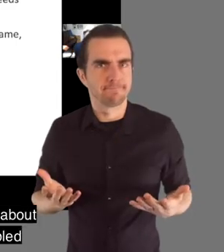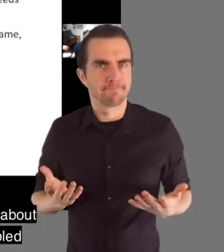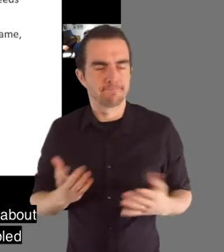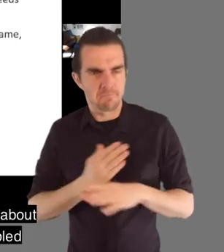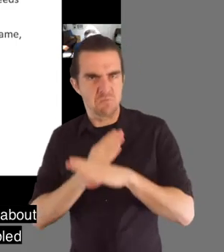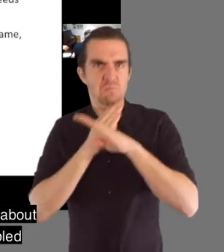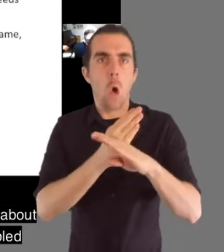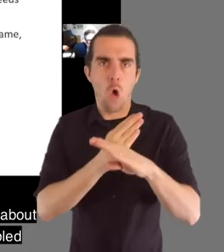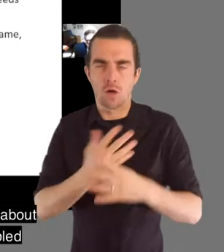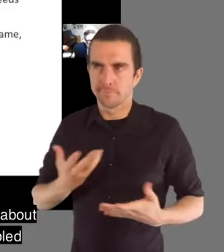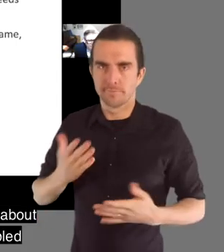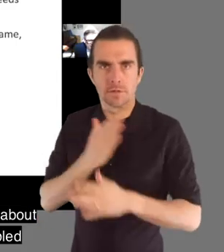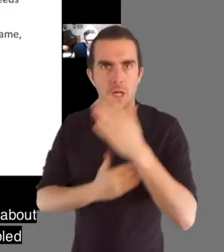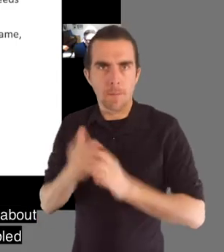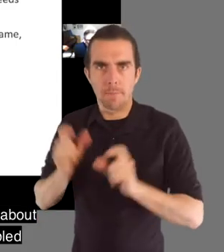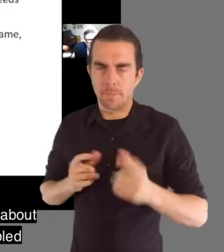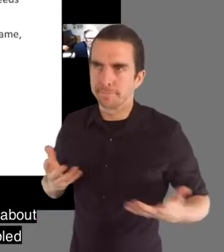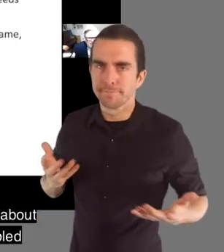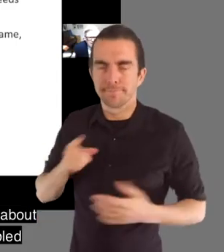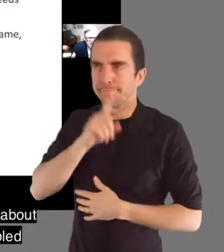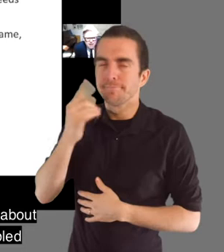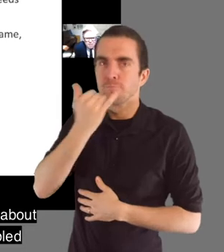how they are treated.